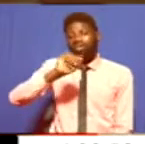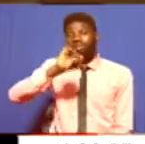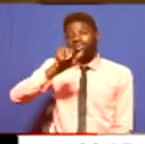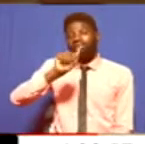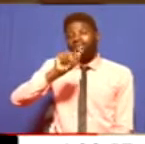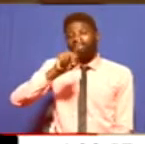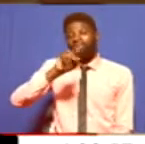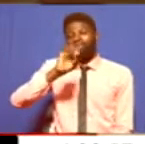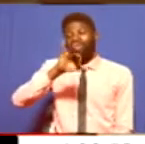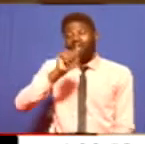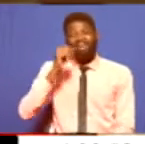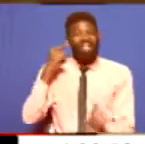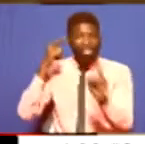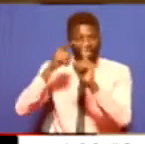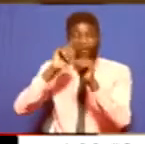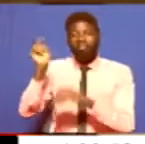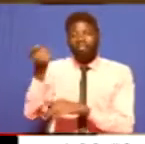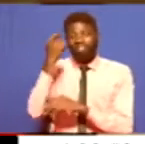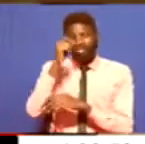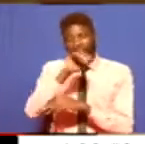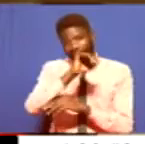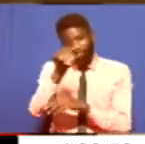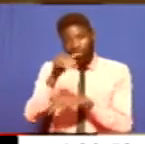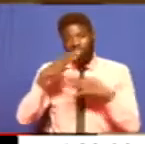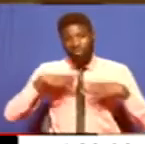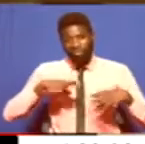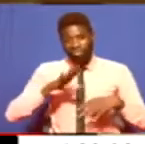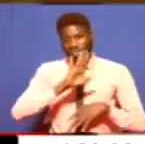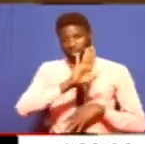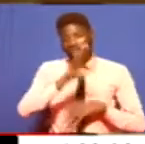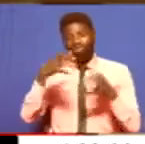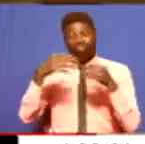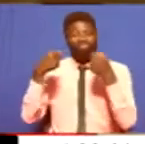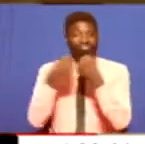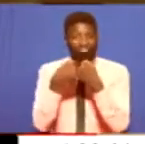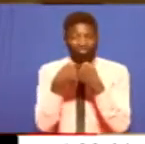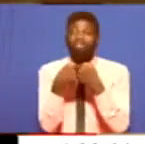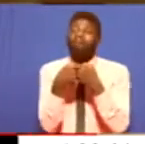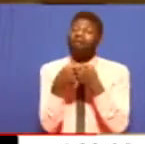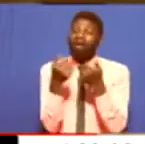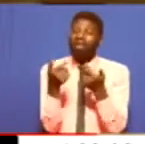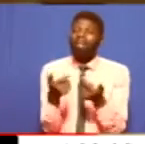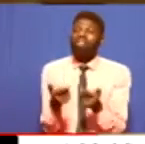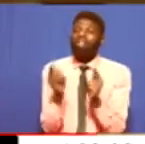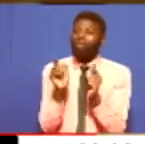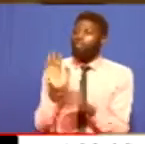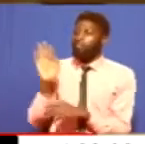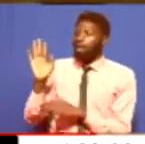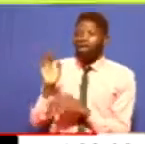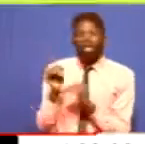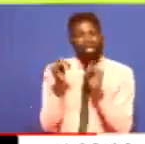his opponents to pave way for what he termed as his modern style of leadership.